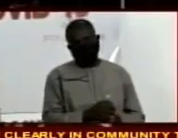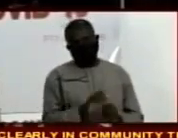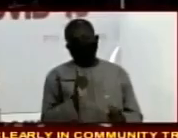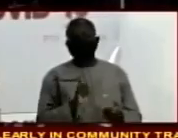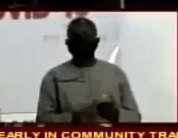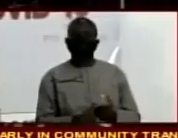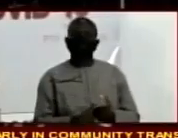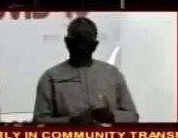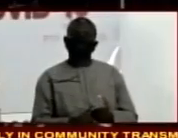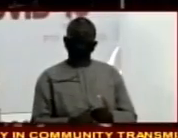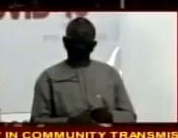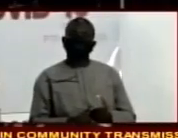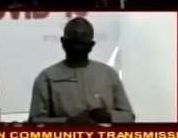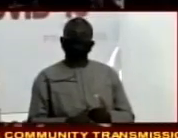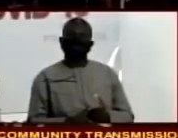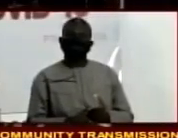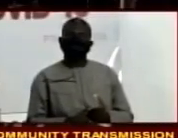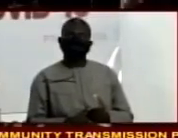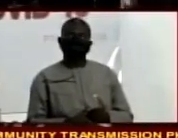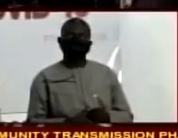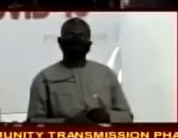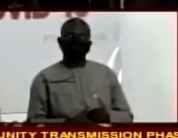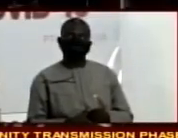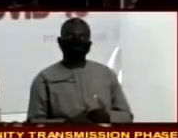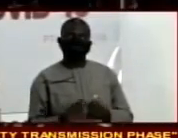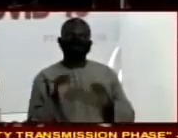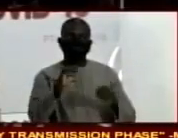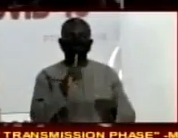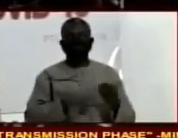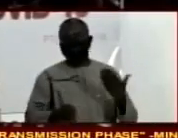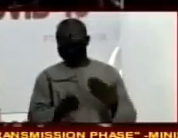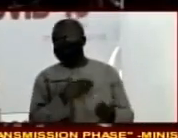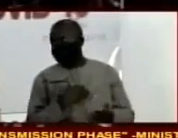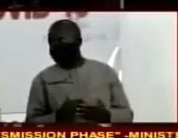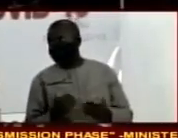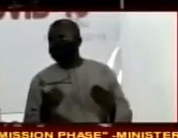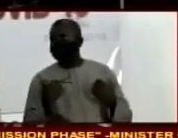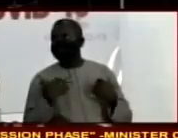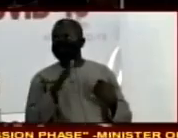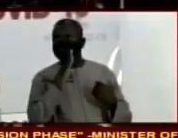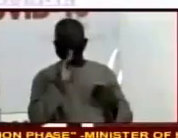to subject whatever has been